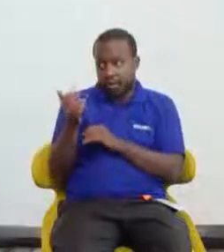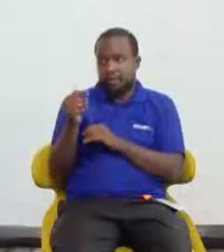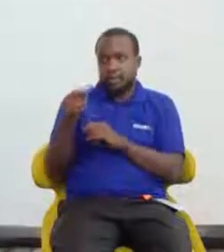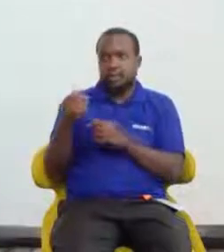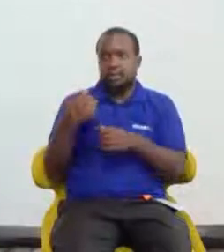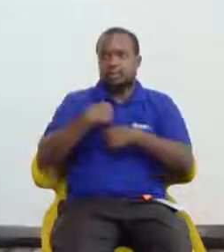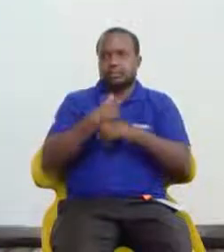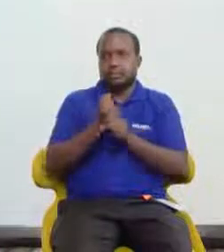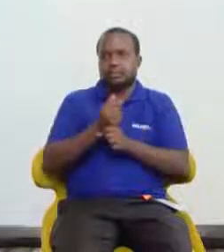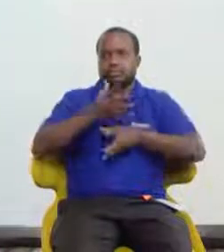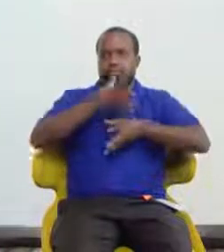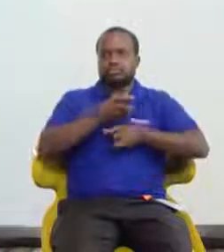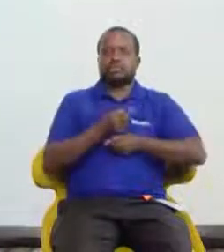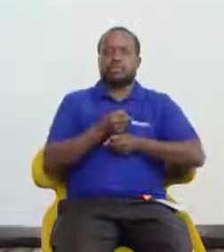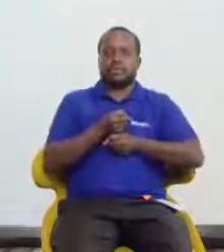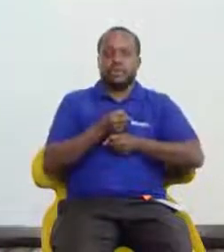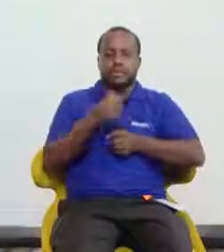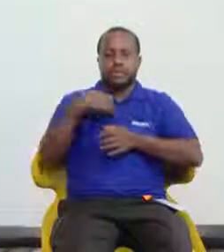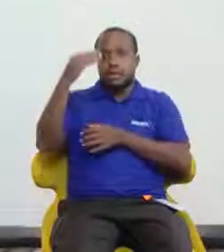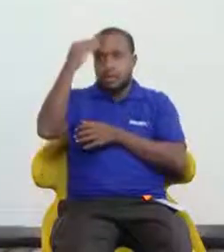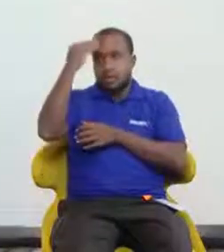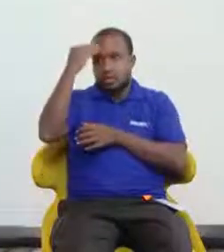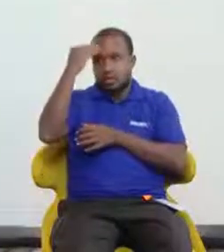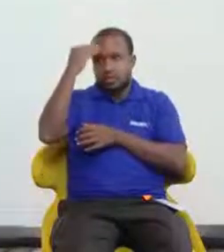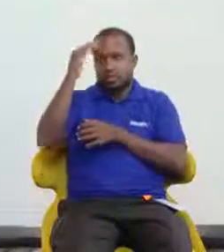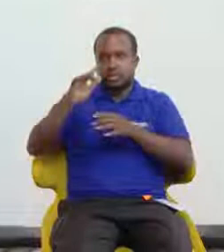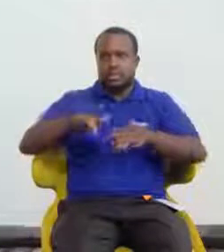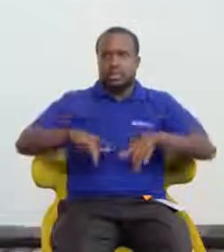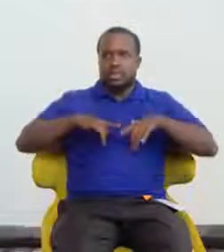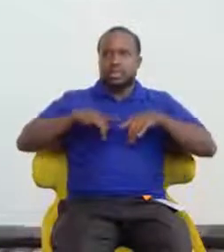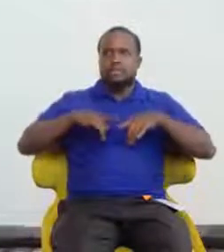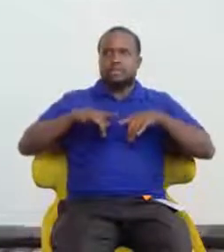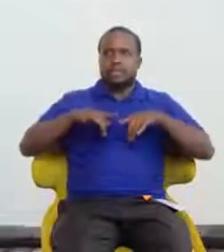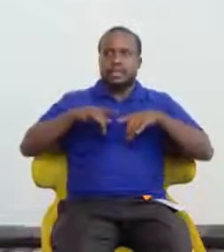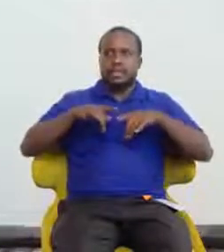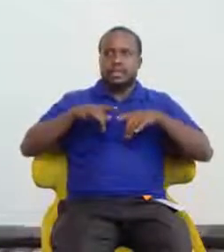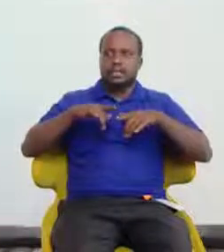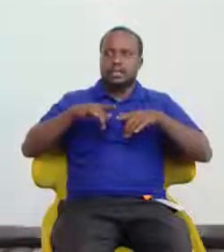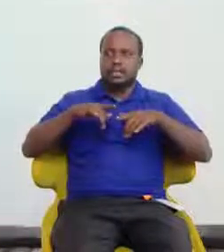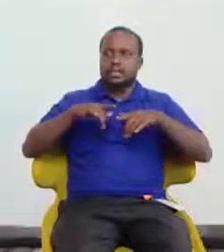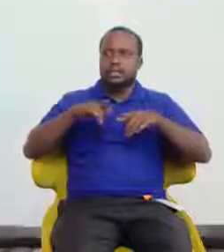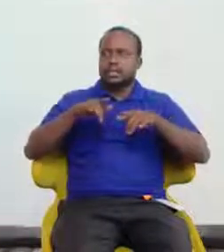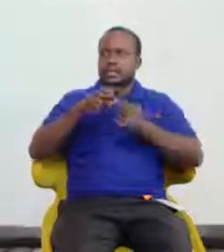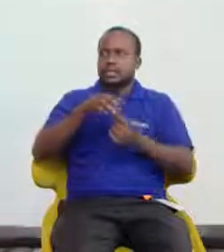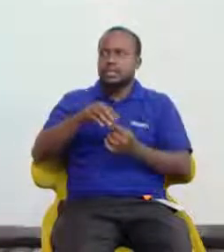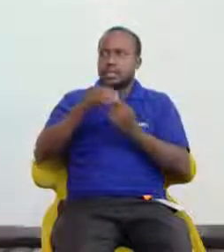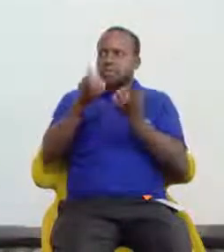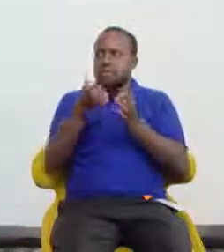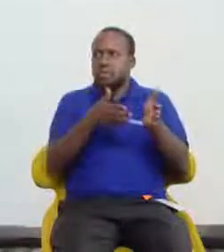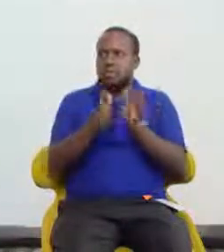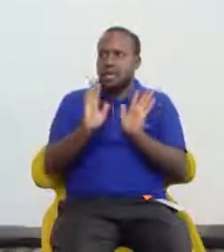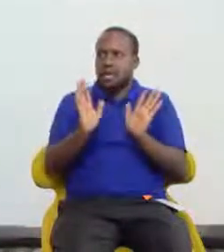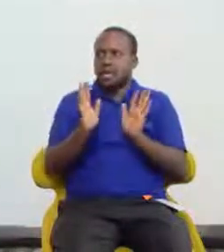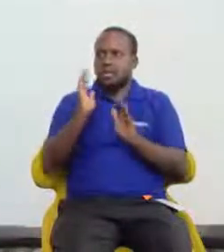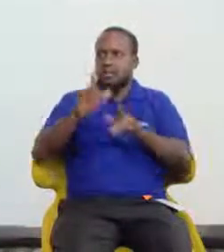my self-esteem. I got to know that I won't live in a life of the special needs, life cutting. I'm going to live in